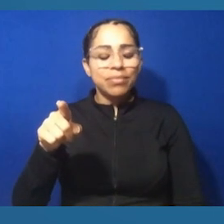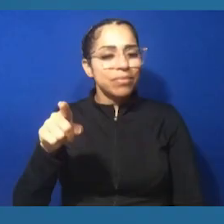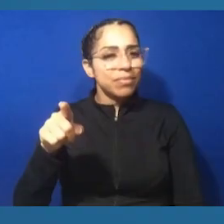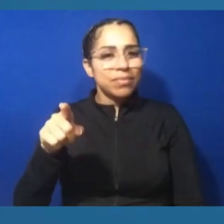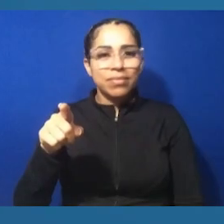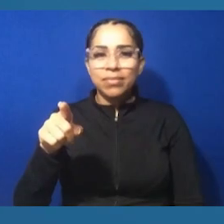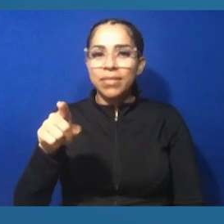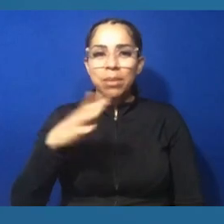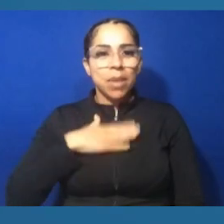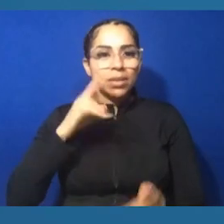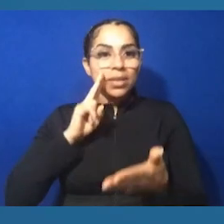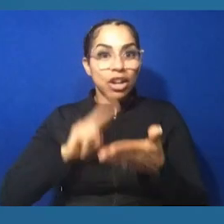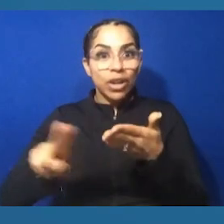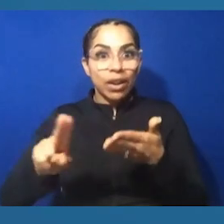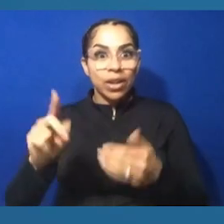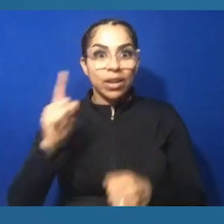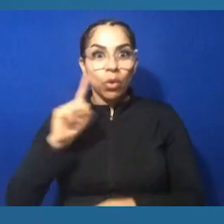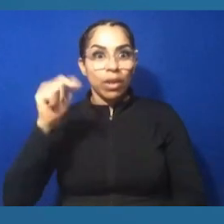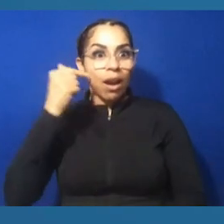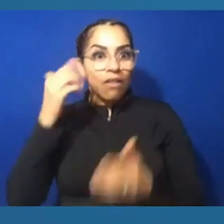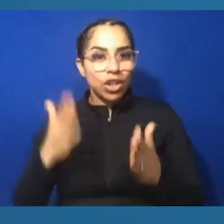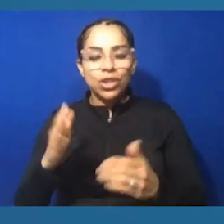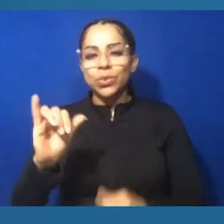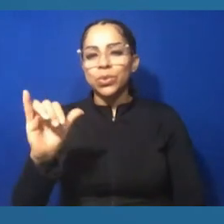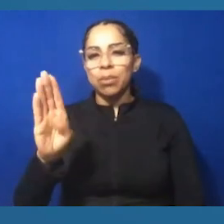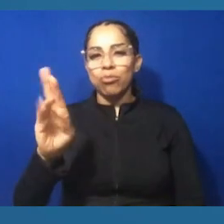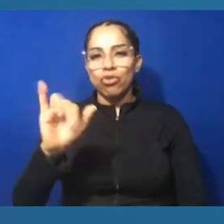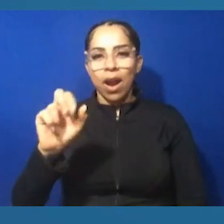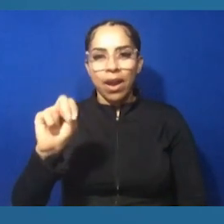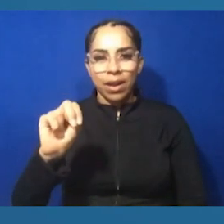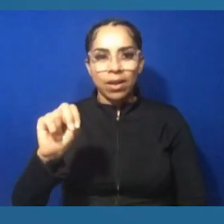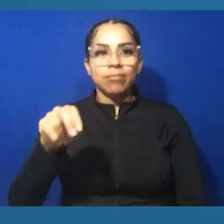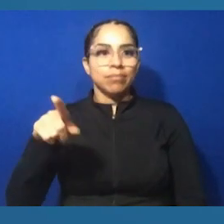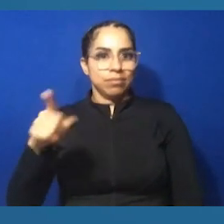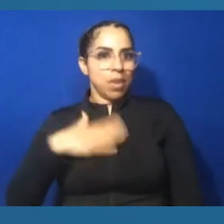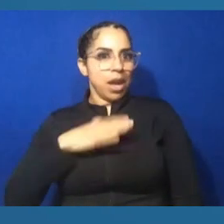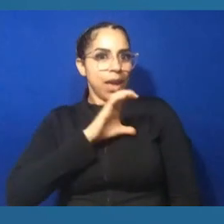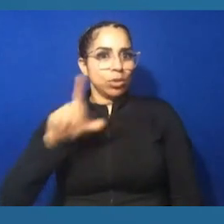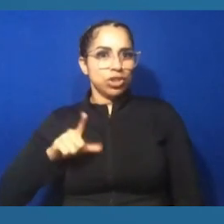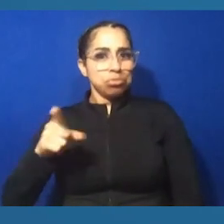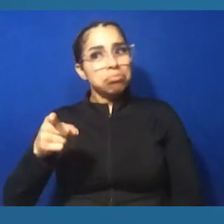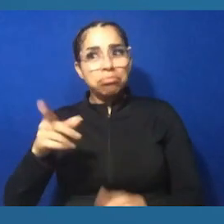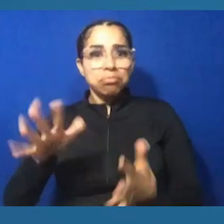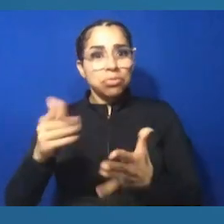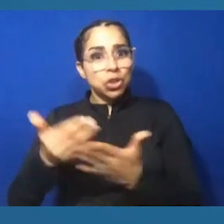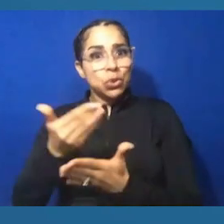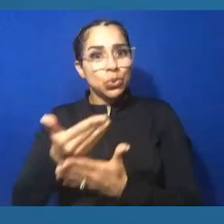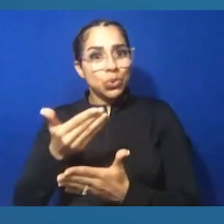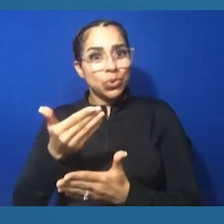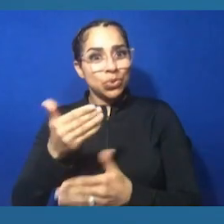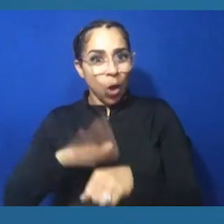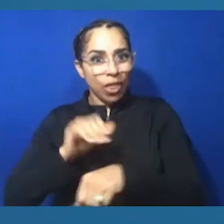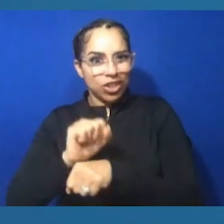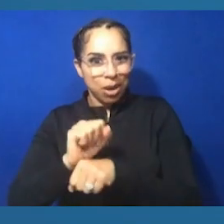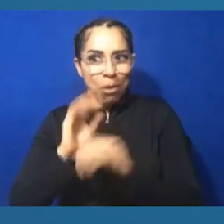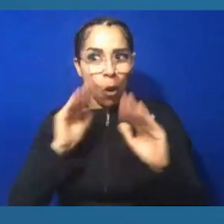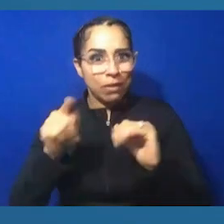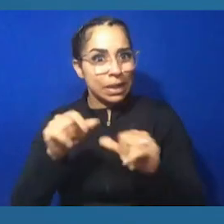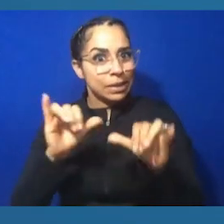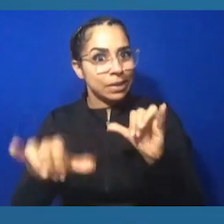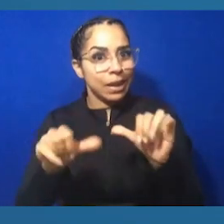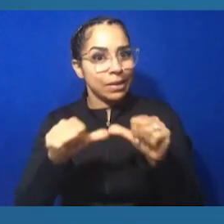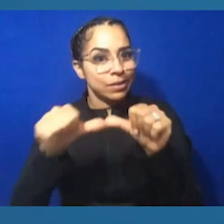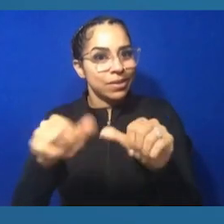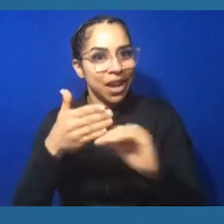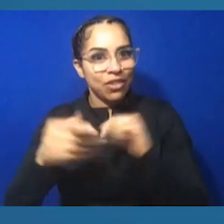Secretary of the Governor, and Brian Mahana, my counsel, who's fairly new on the job, and I hope he stays after all this, and my policy director,